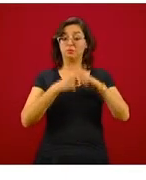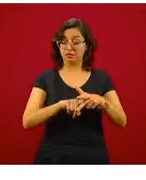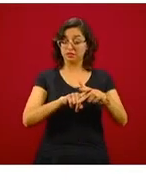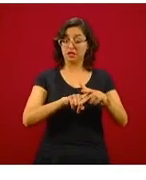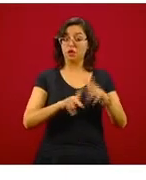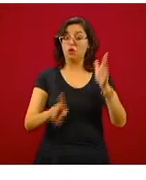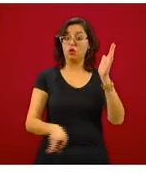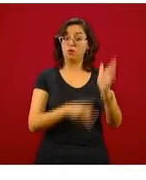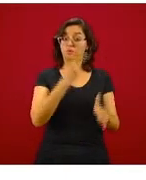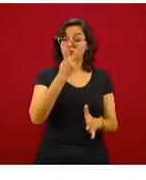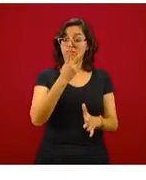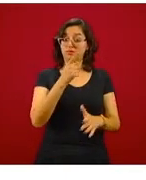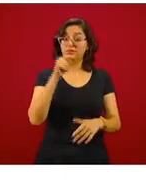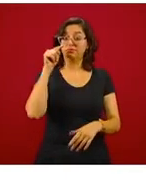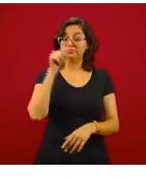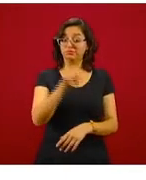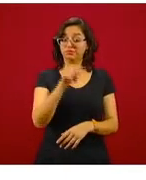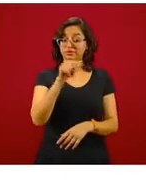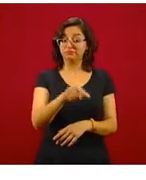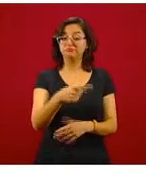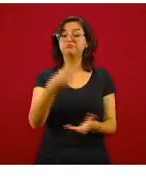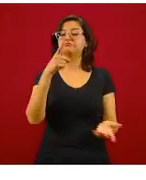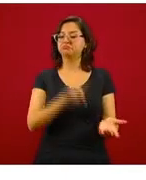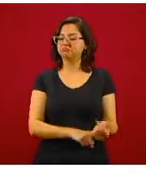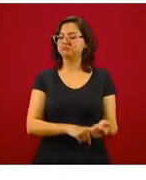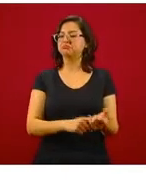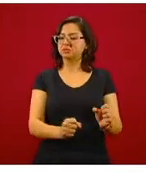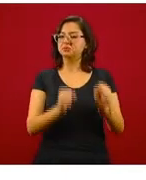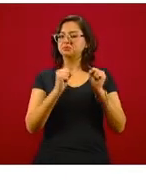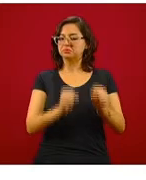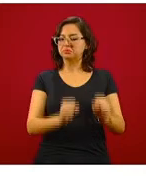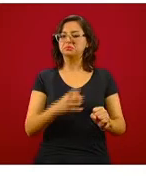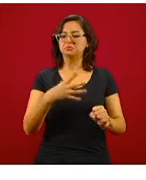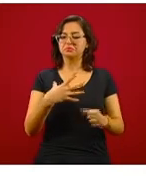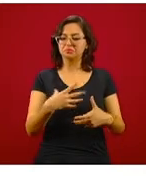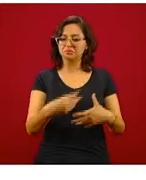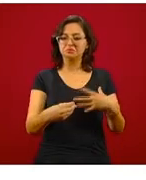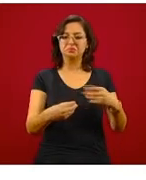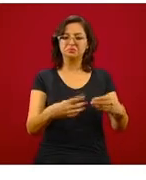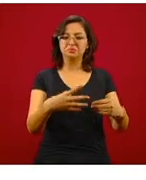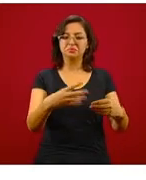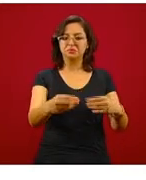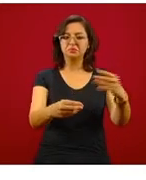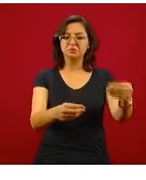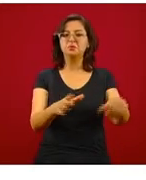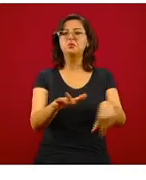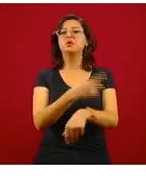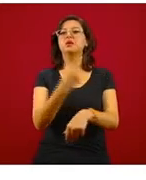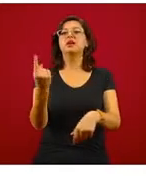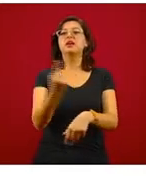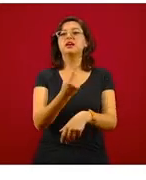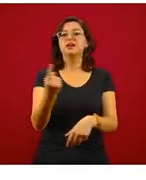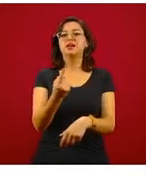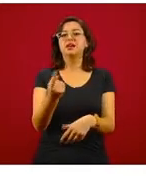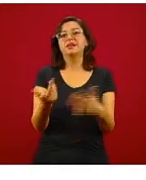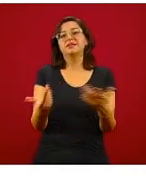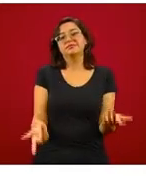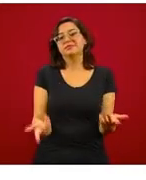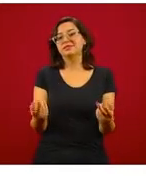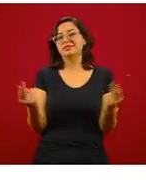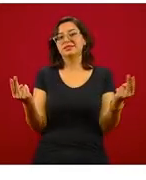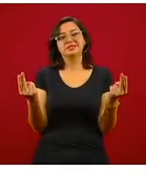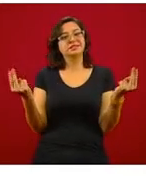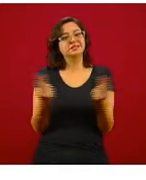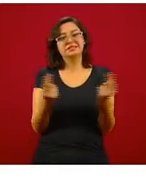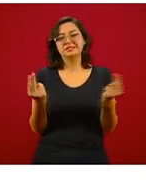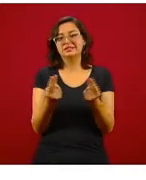at the moment that we start up the economy again, we're starting up an important focal point of transmission